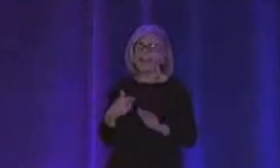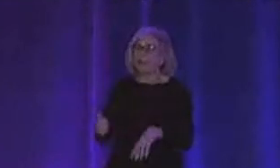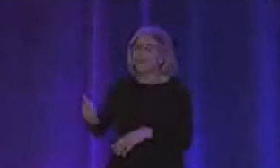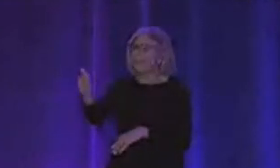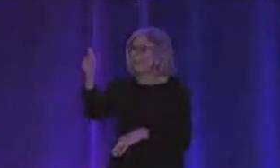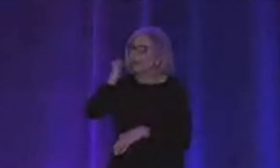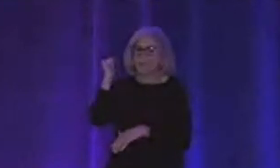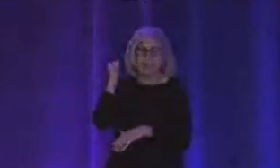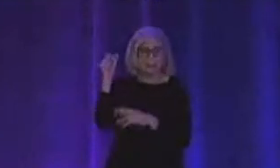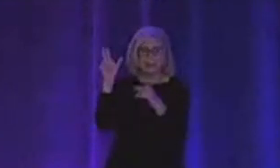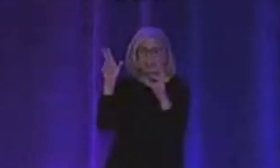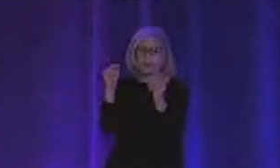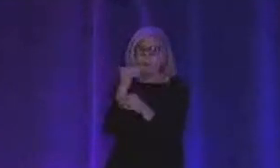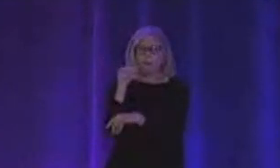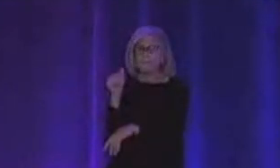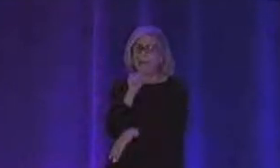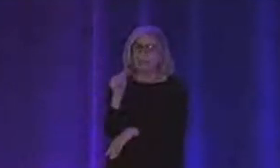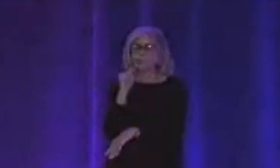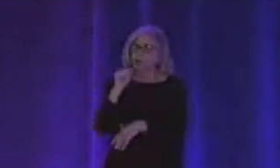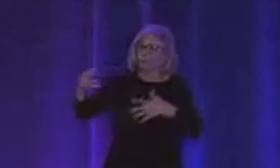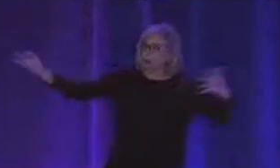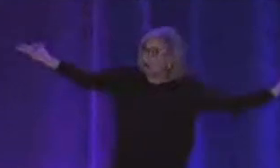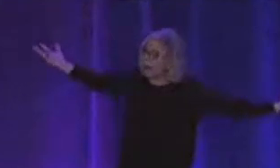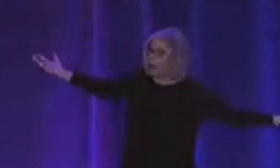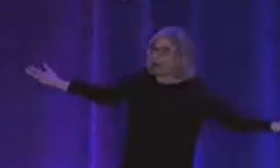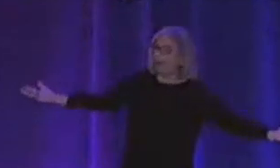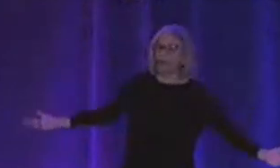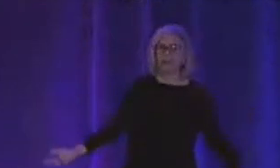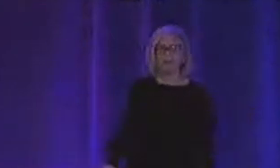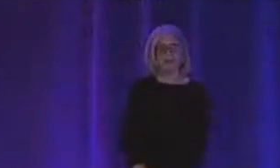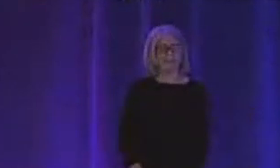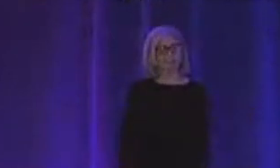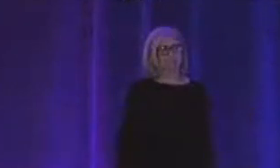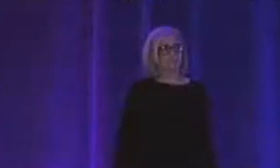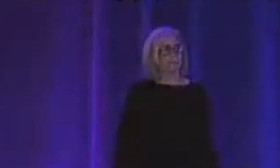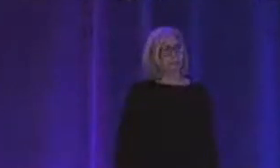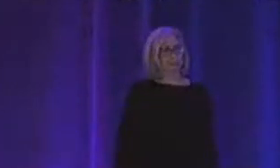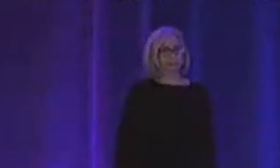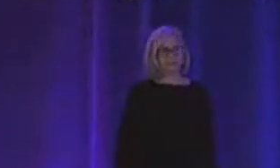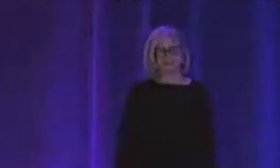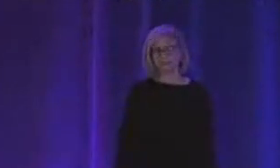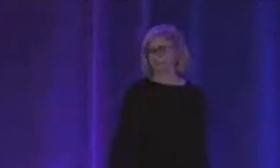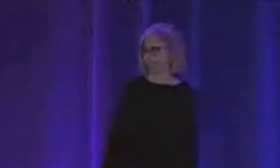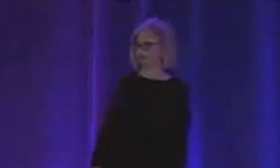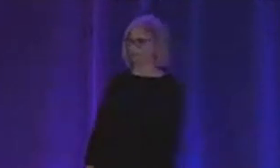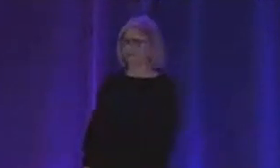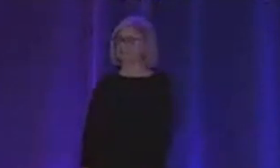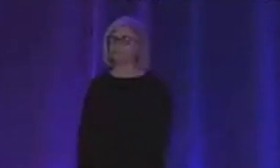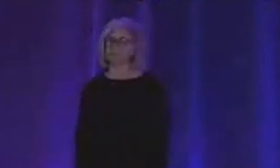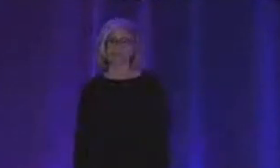I already know how this person said it. I ain't got no more passwords in me, bruh.